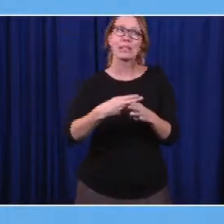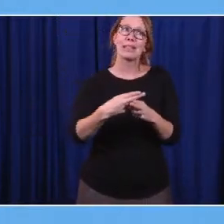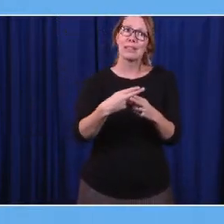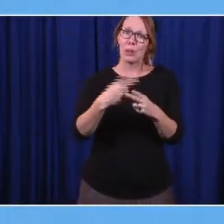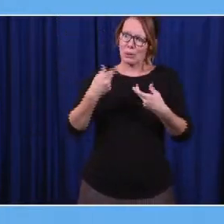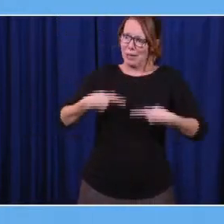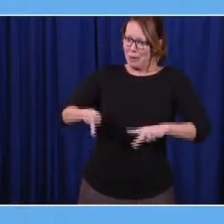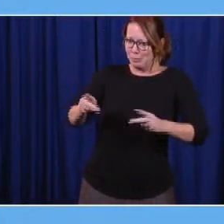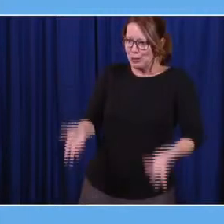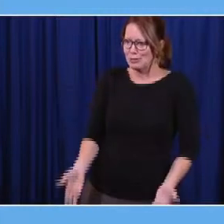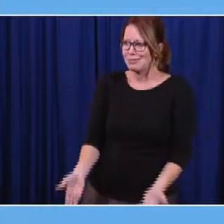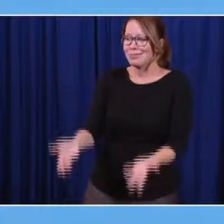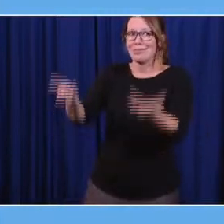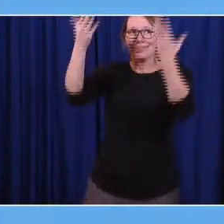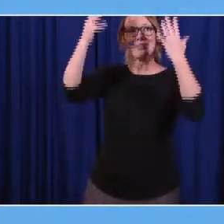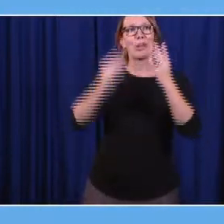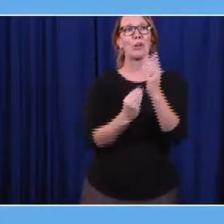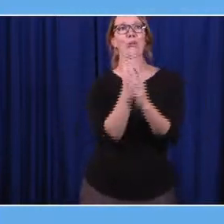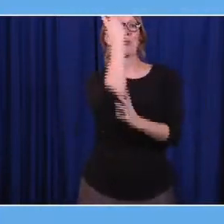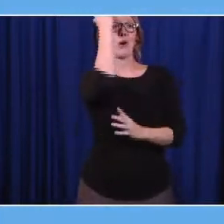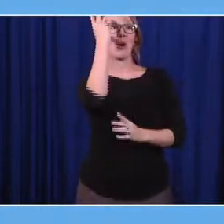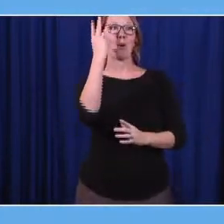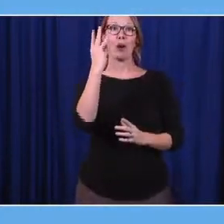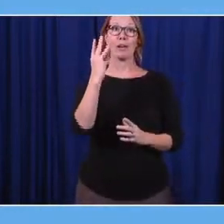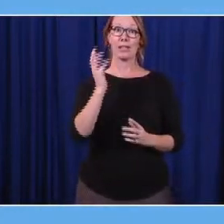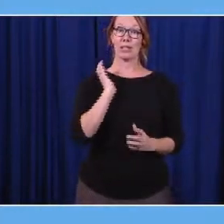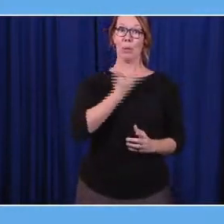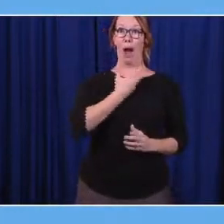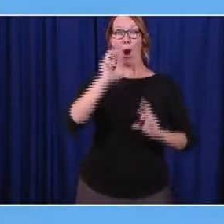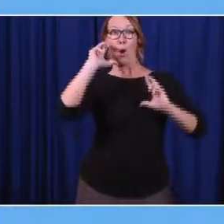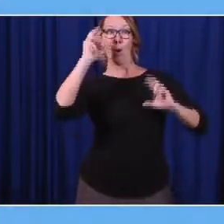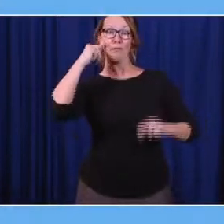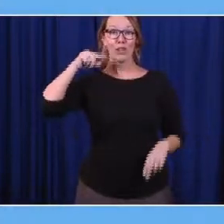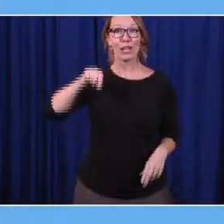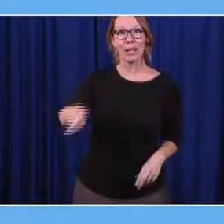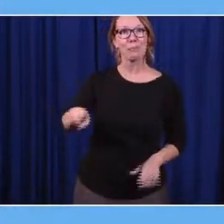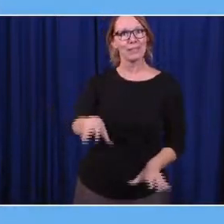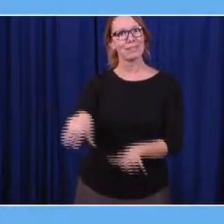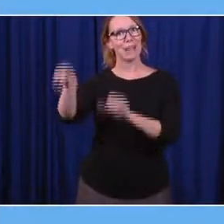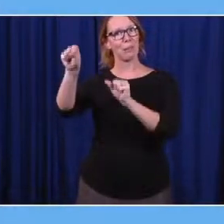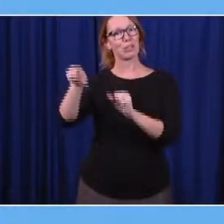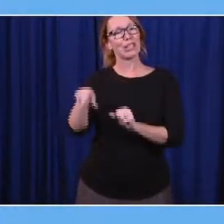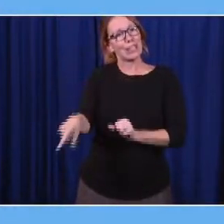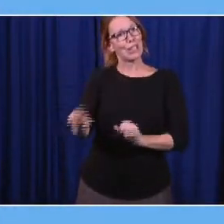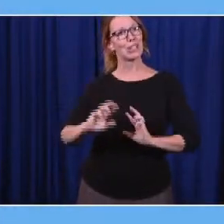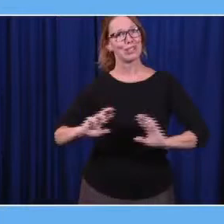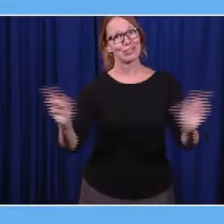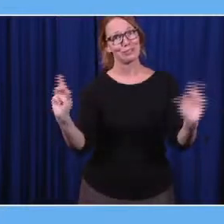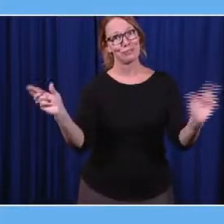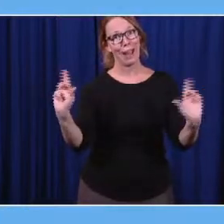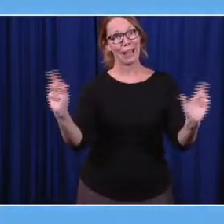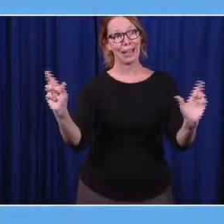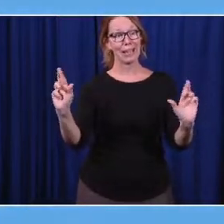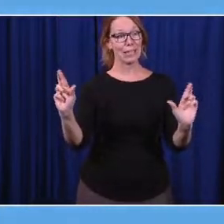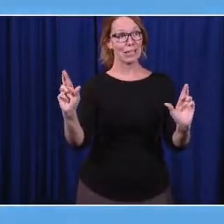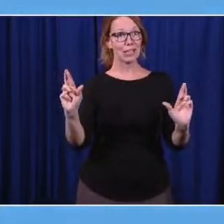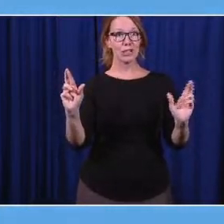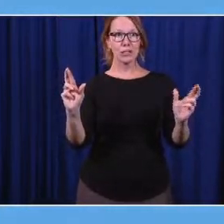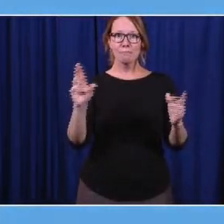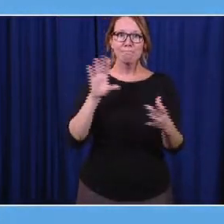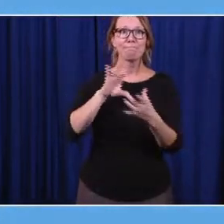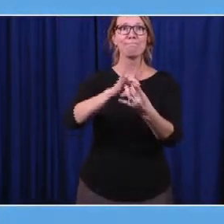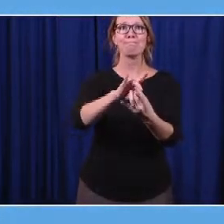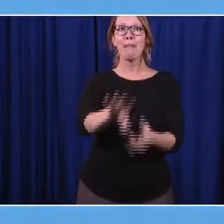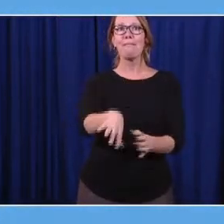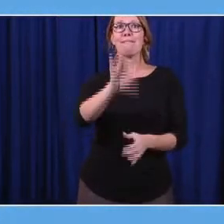wonderful adult. So ultimately, our goal for Alex is adoption. So he's ready. He's ready to move into a family that will love him and care